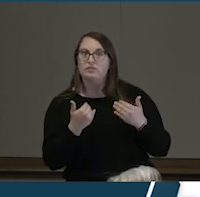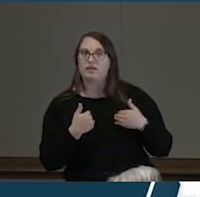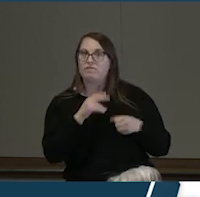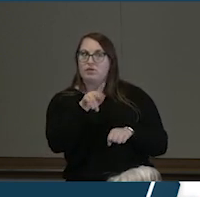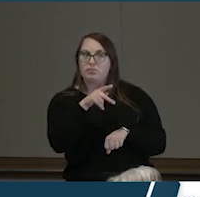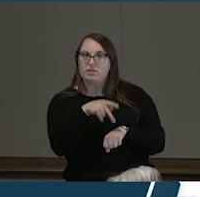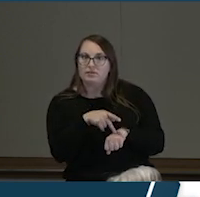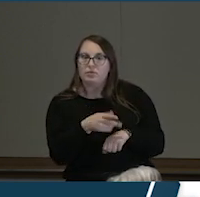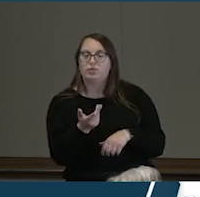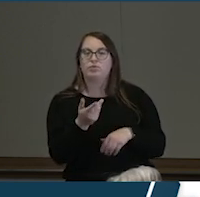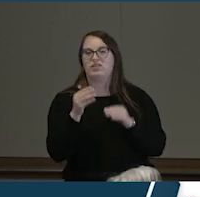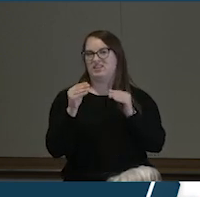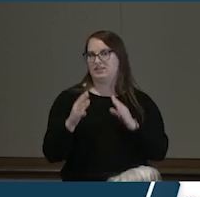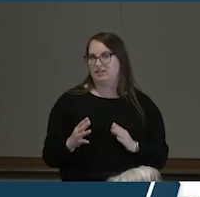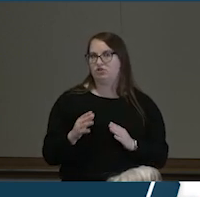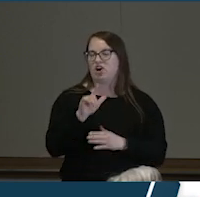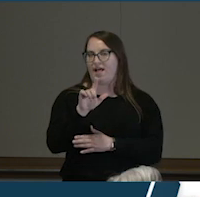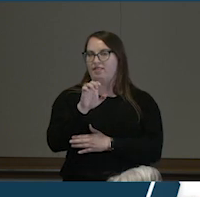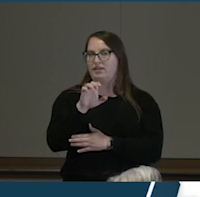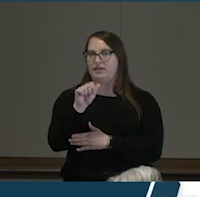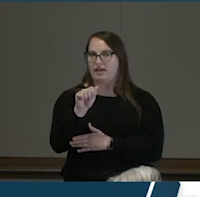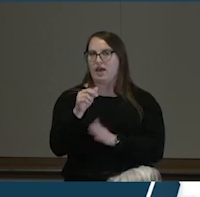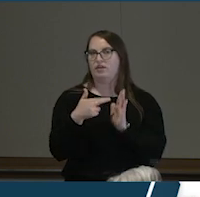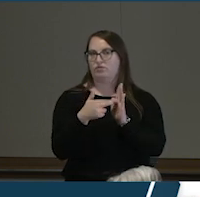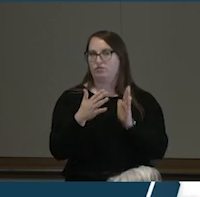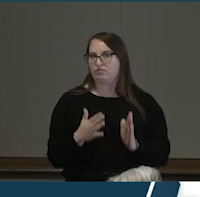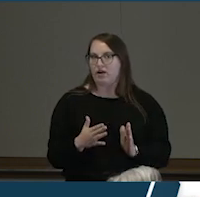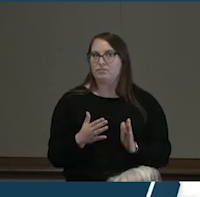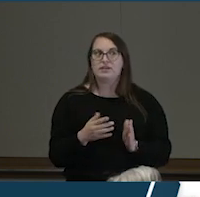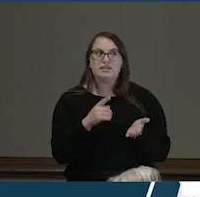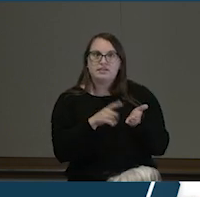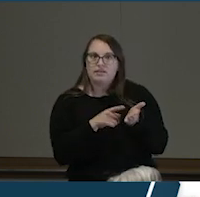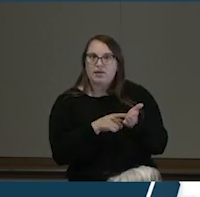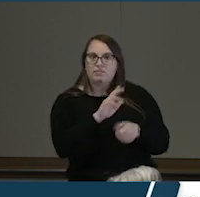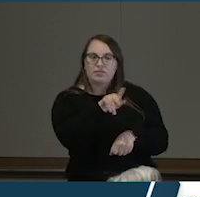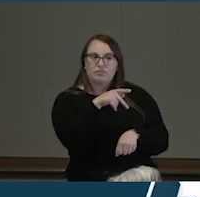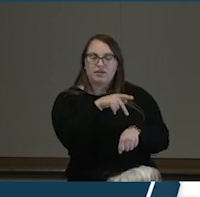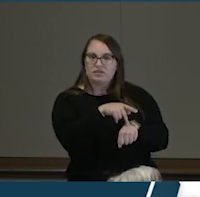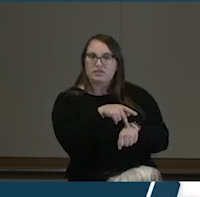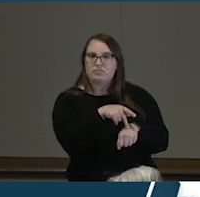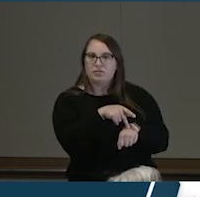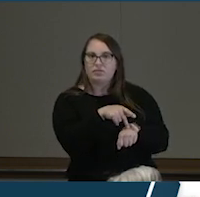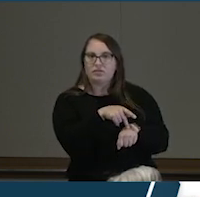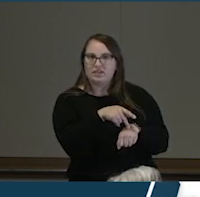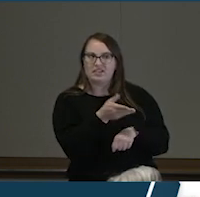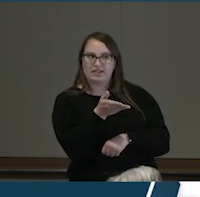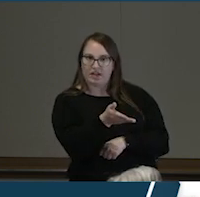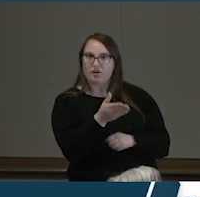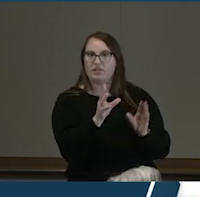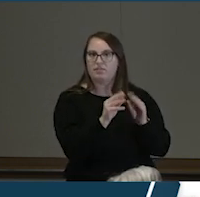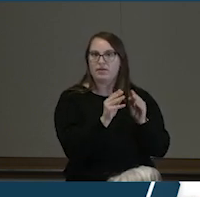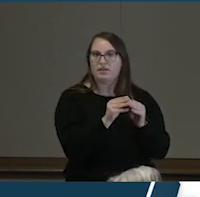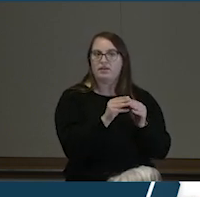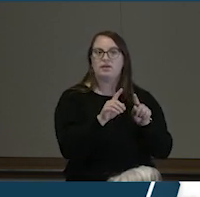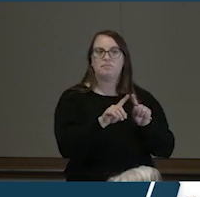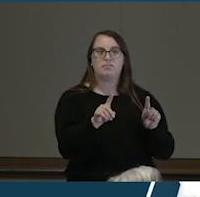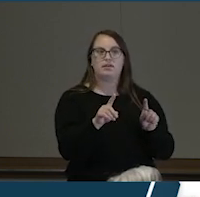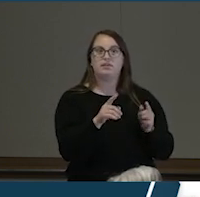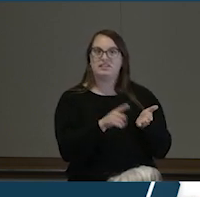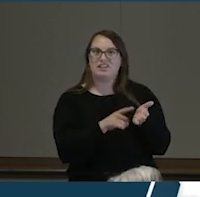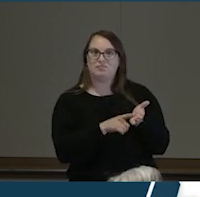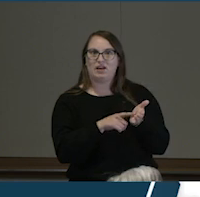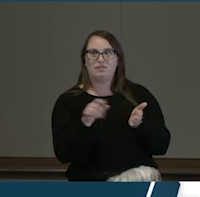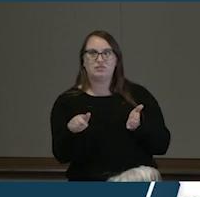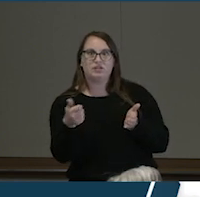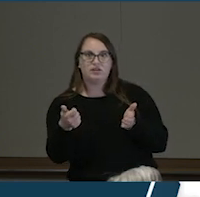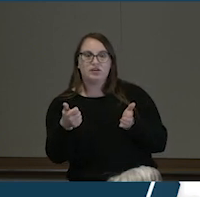So everybody's different. So I've been to some meetings where the principal's in the meeting, but it's actually a very strong personality teacher